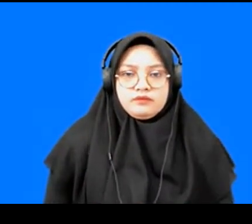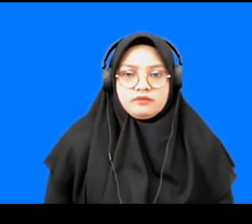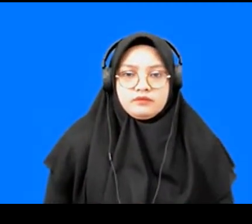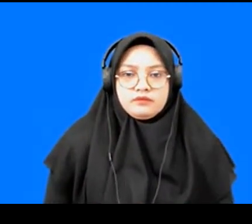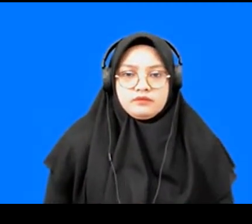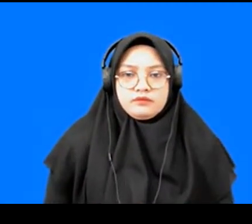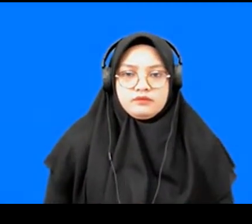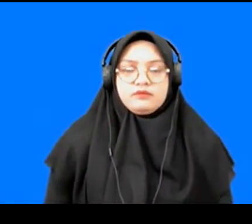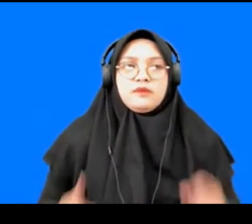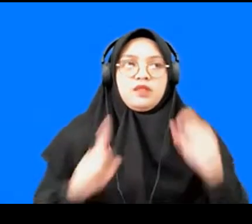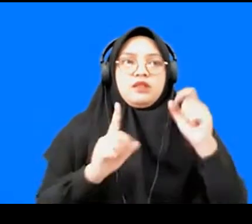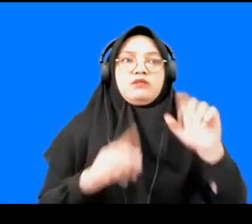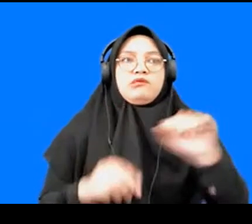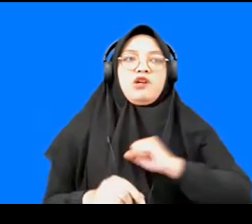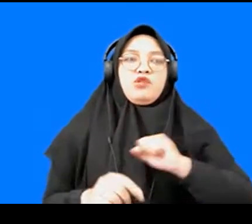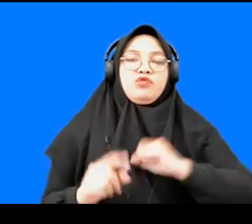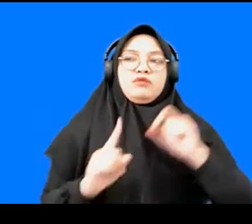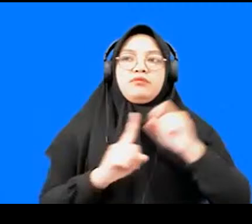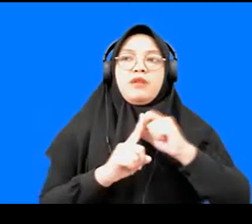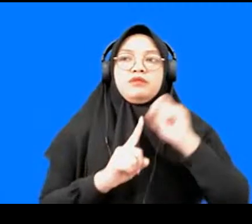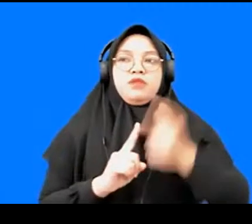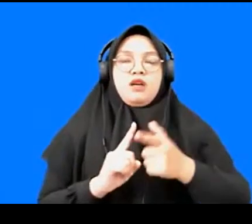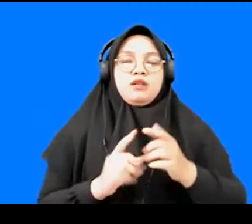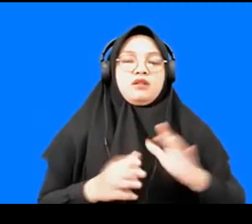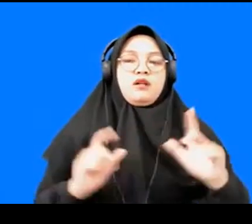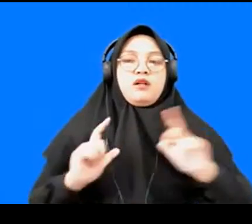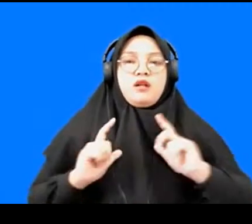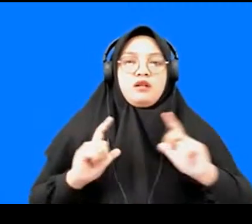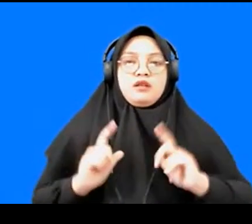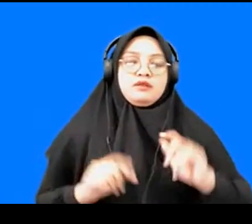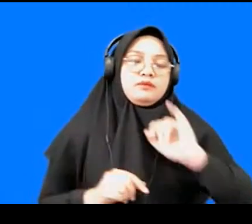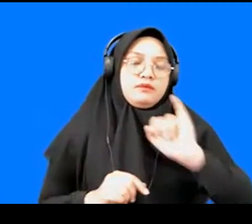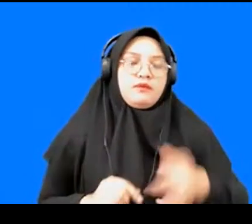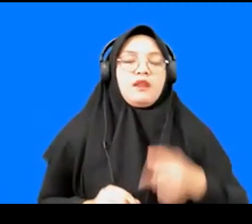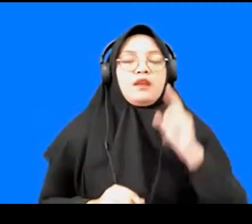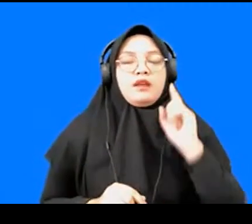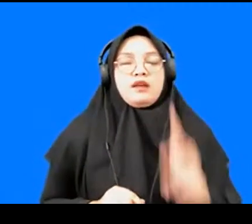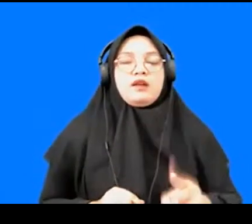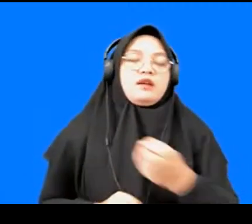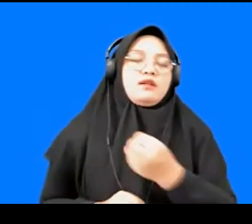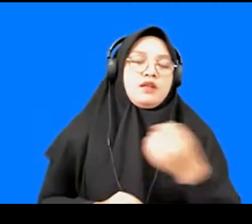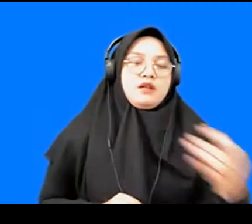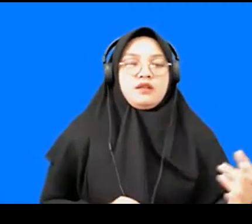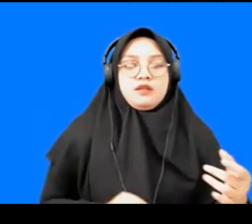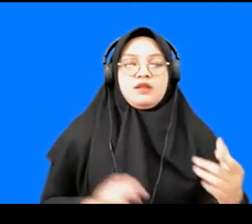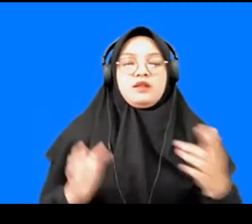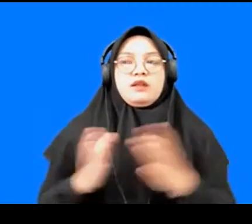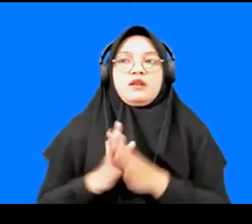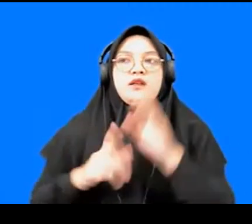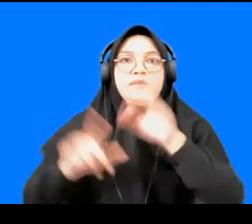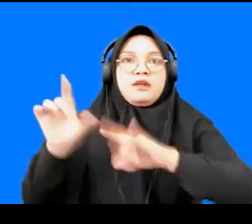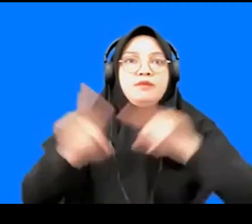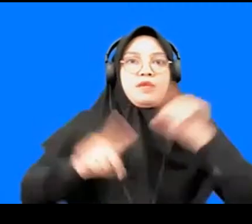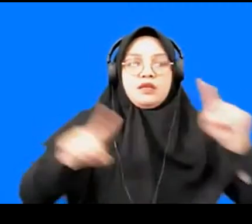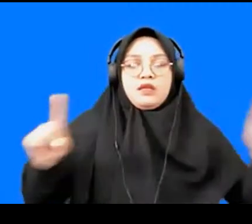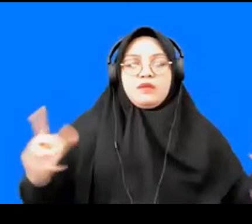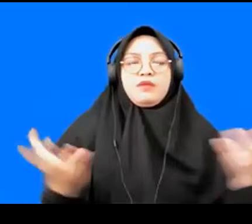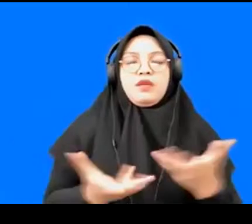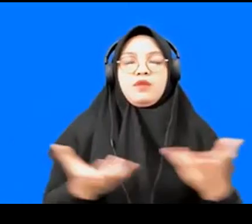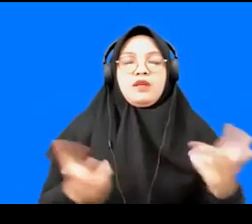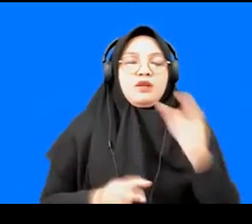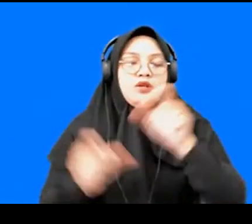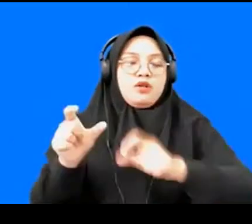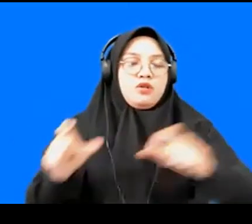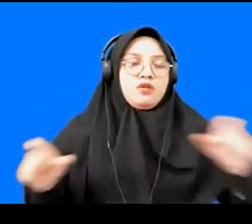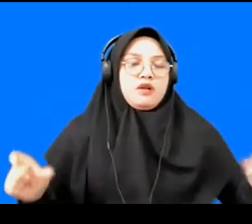from the common people. So I think there are gradations of how the wealthy are looking at it, but I think the